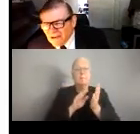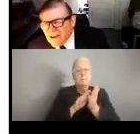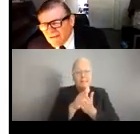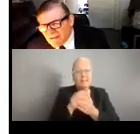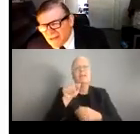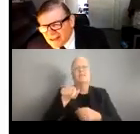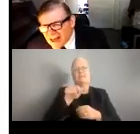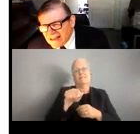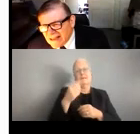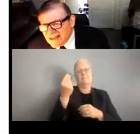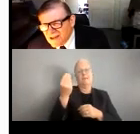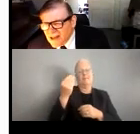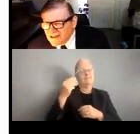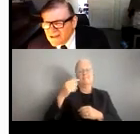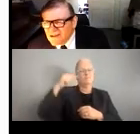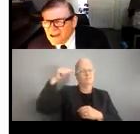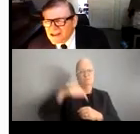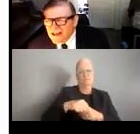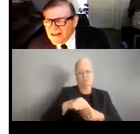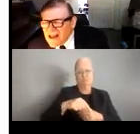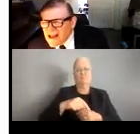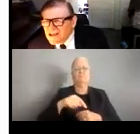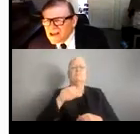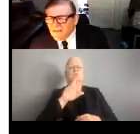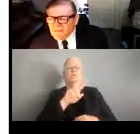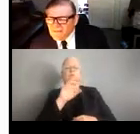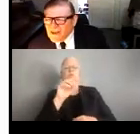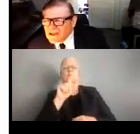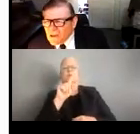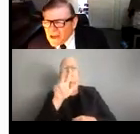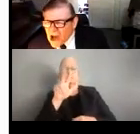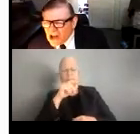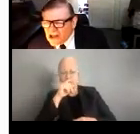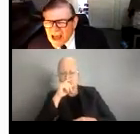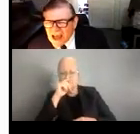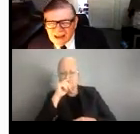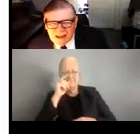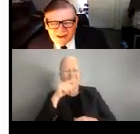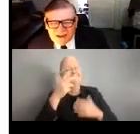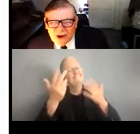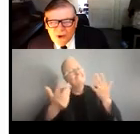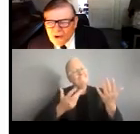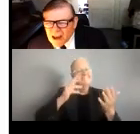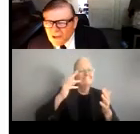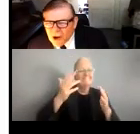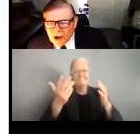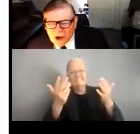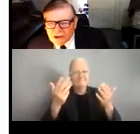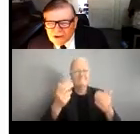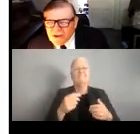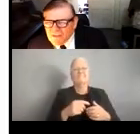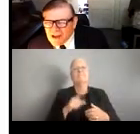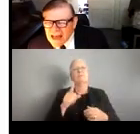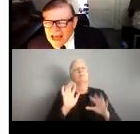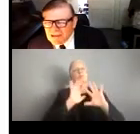down from 1980 to 2013. So we can't say that all around the